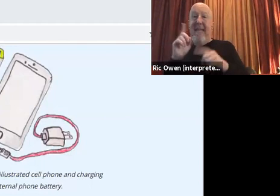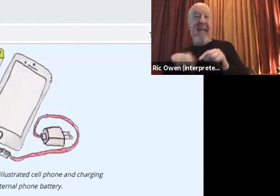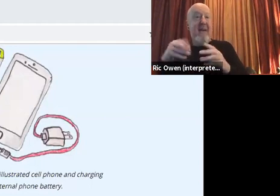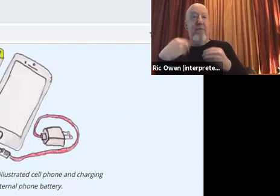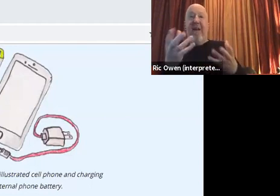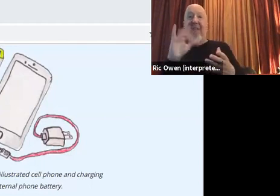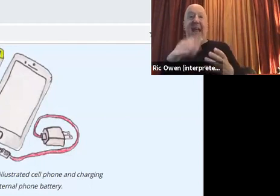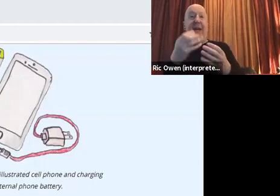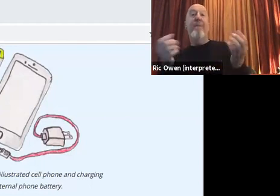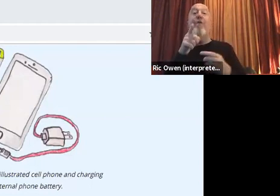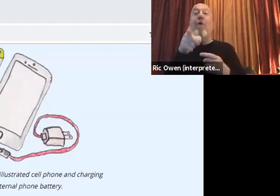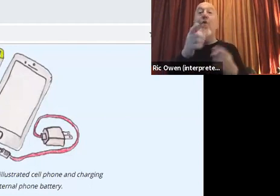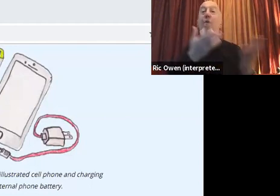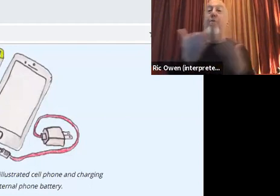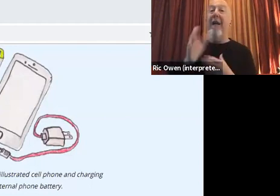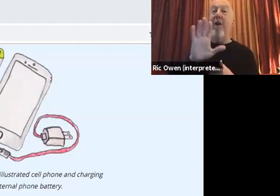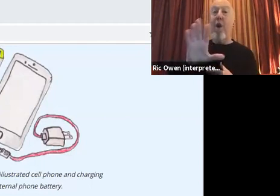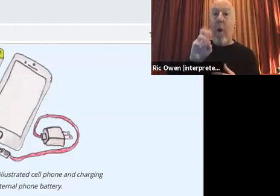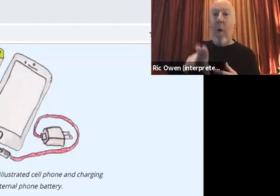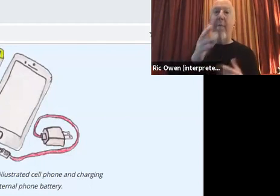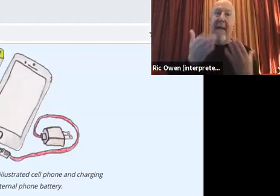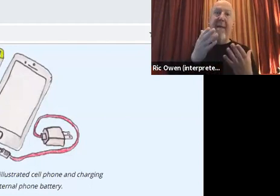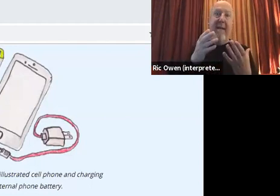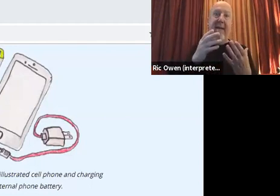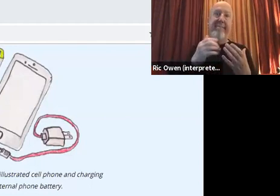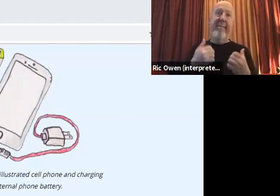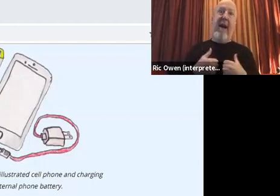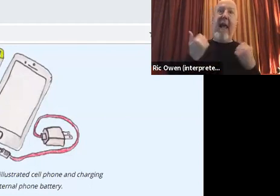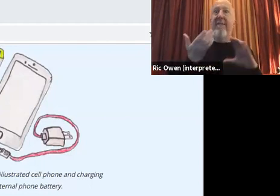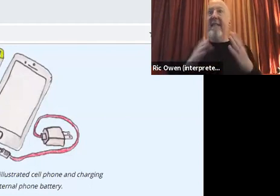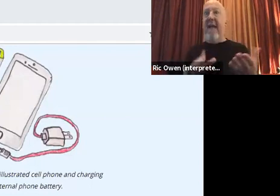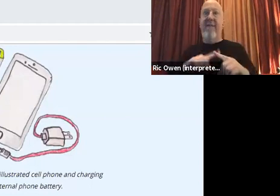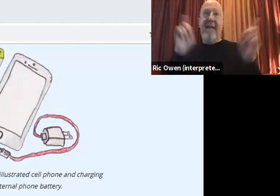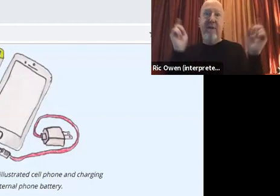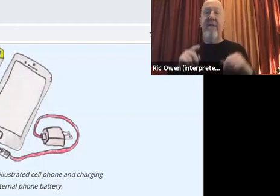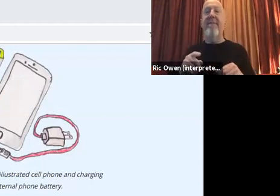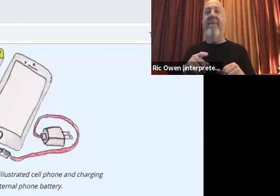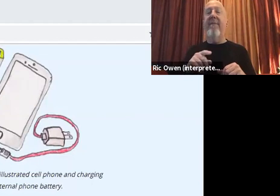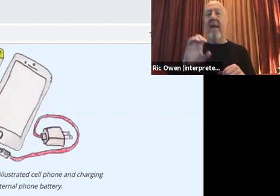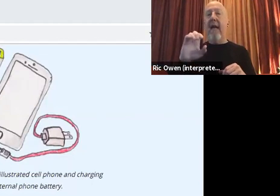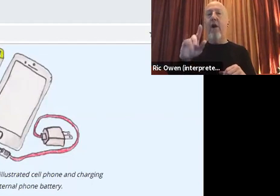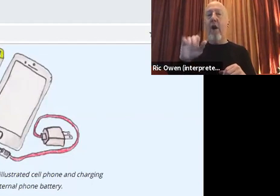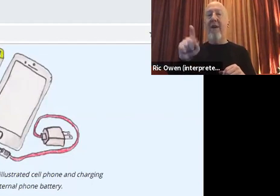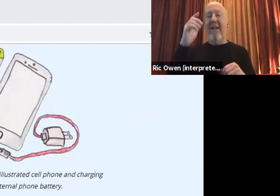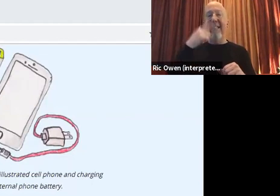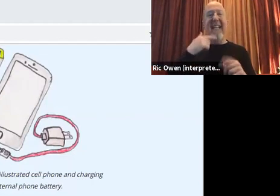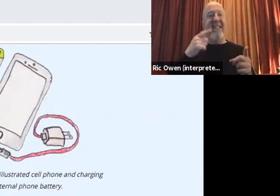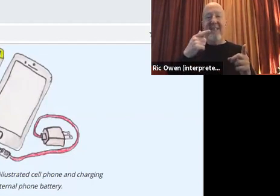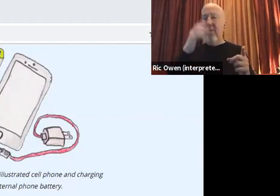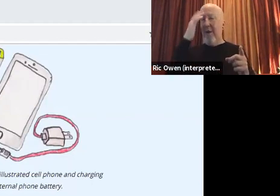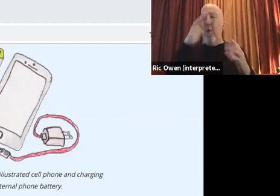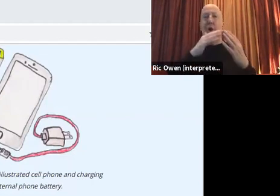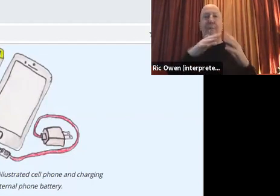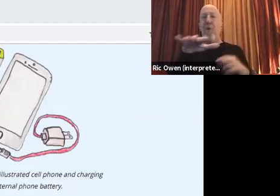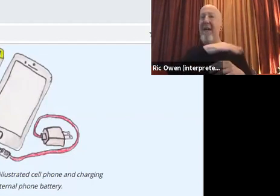could make a life or death difference. As Claudia was saying, we know that the community is very worried about reallocation